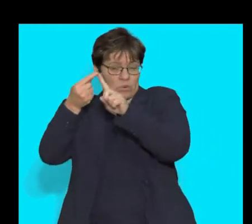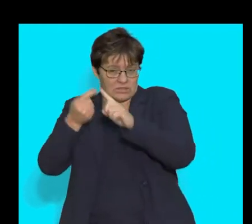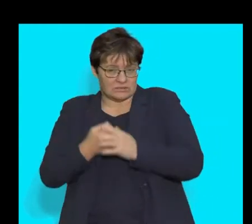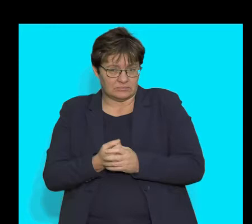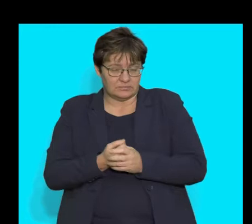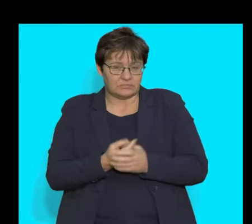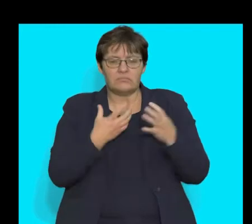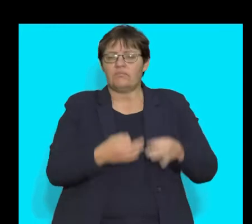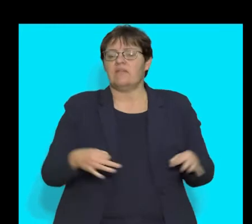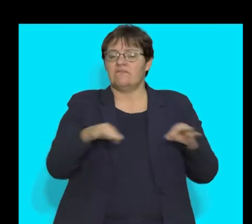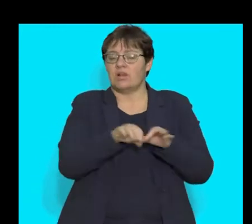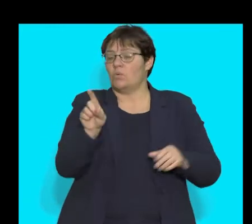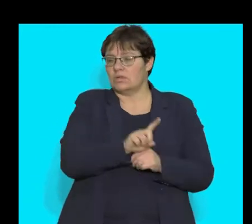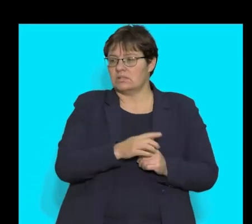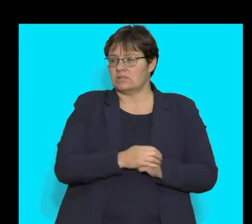a value of